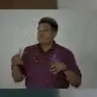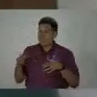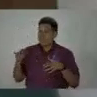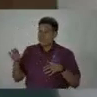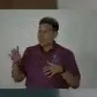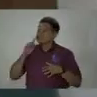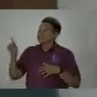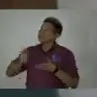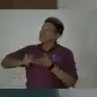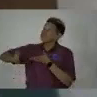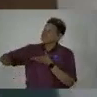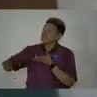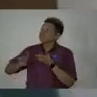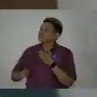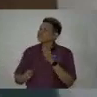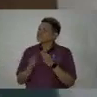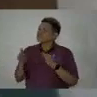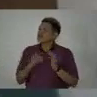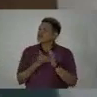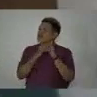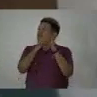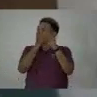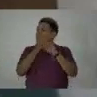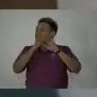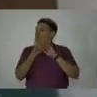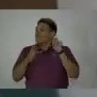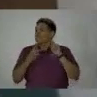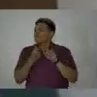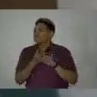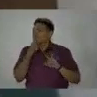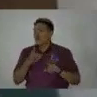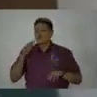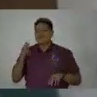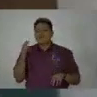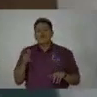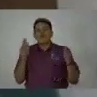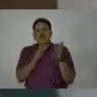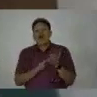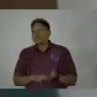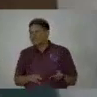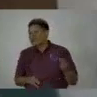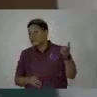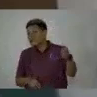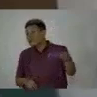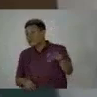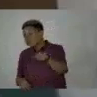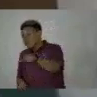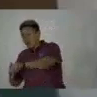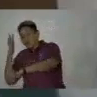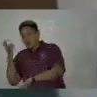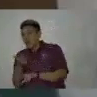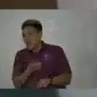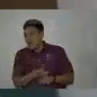being dismissed. There are thousands of Jamaicans who have their gun applications turned down because of